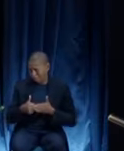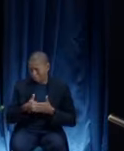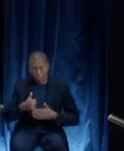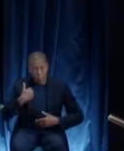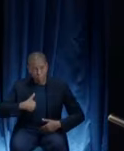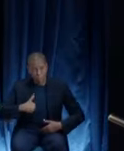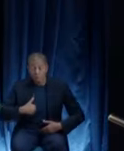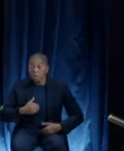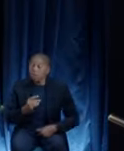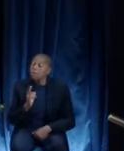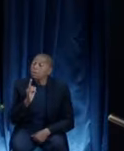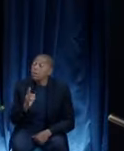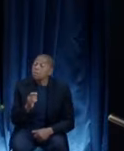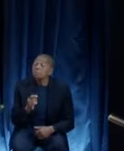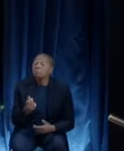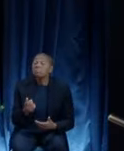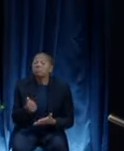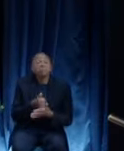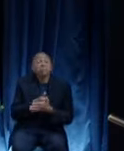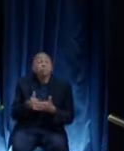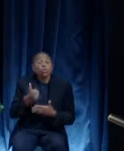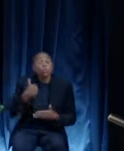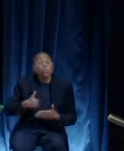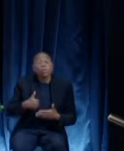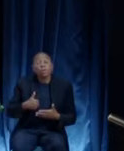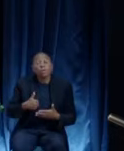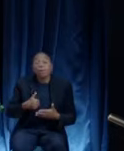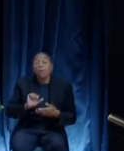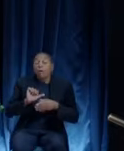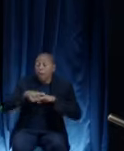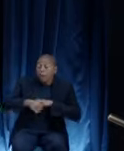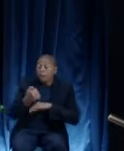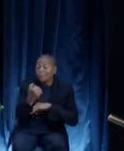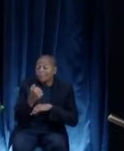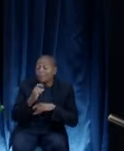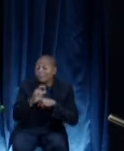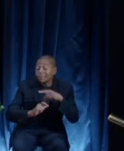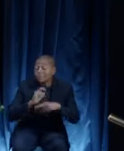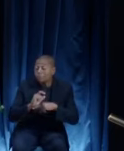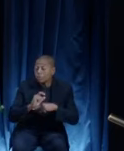Almost the position of ordinary women in some ways goes down across the 16th century, I would say.